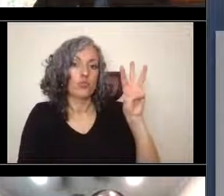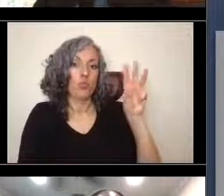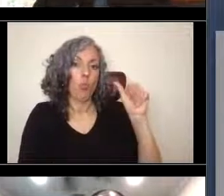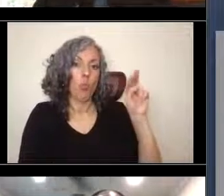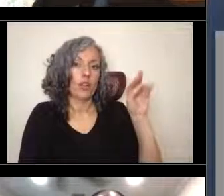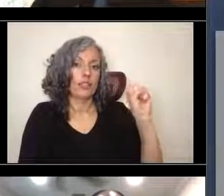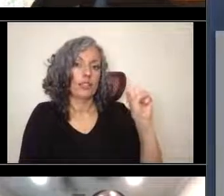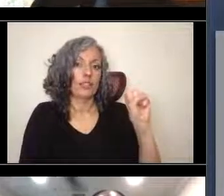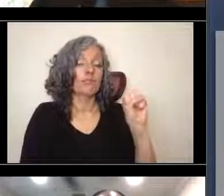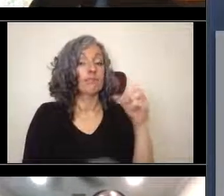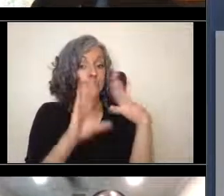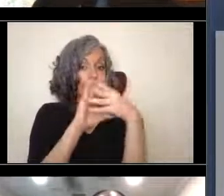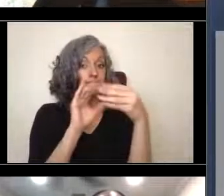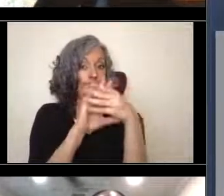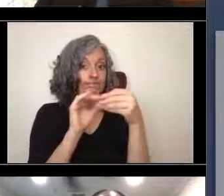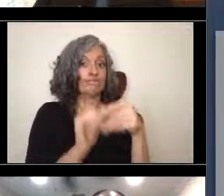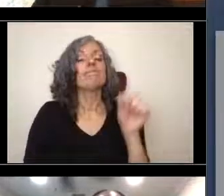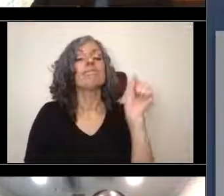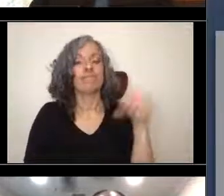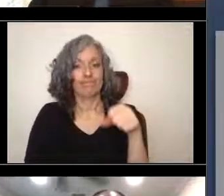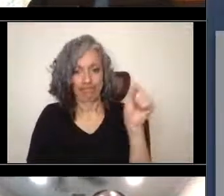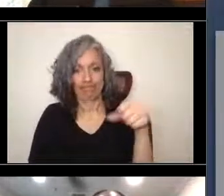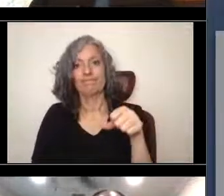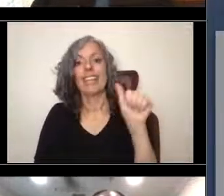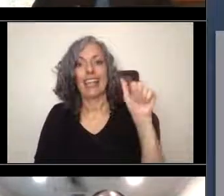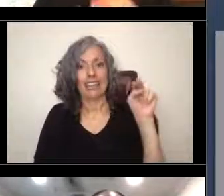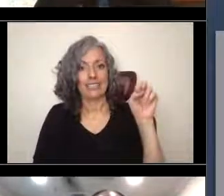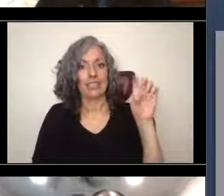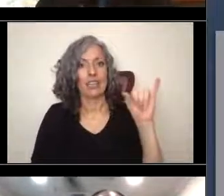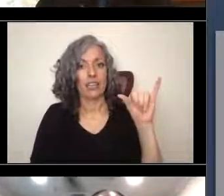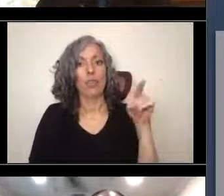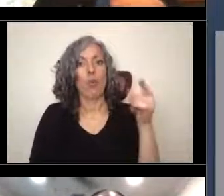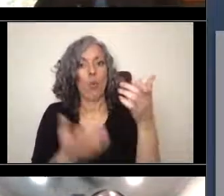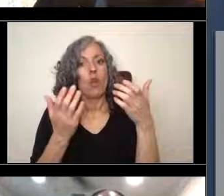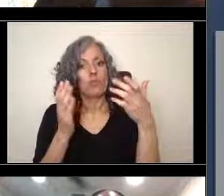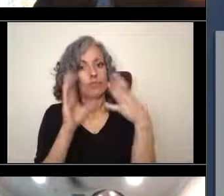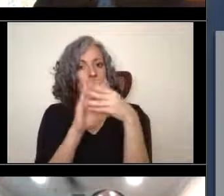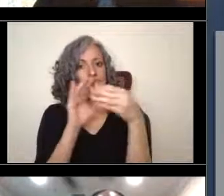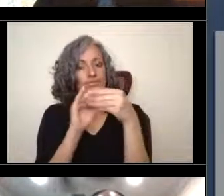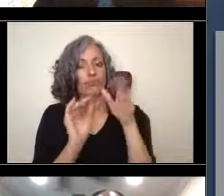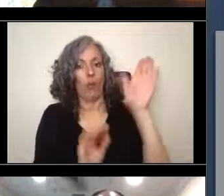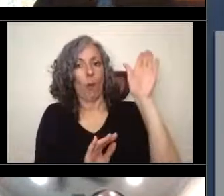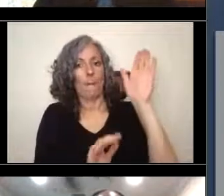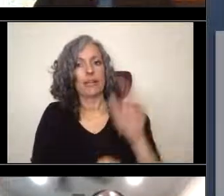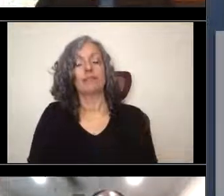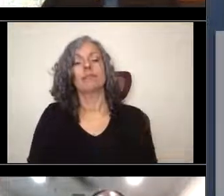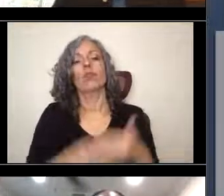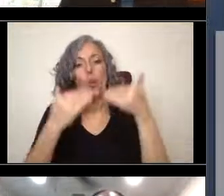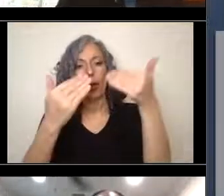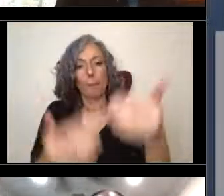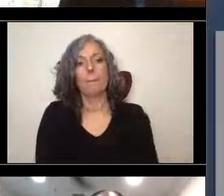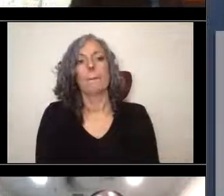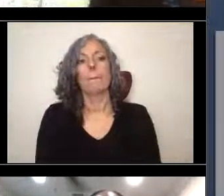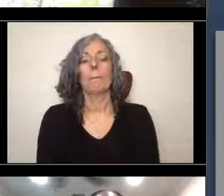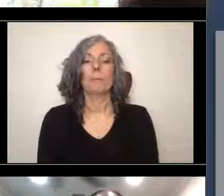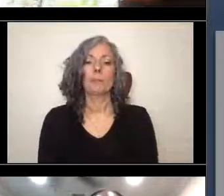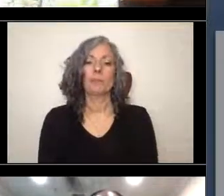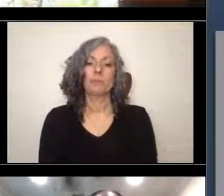Yes, thank you, Chair Eager. We do have Andy Swanson on, looking to make a comment. Andy, you are now unmuted and free to comment.